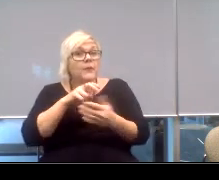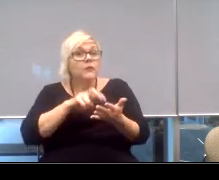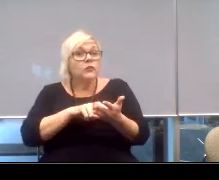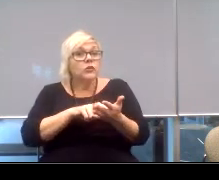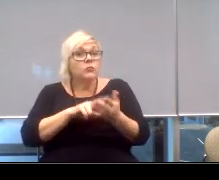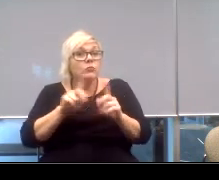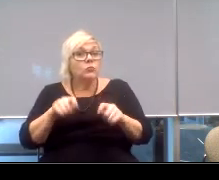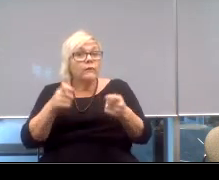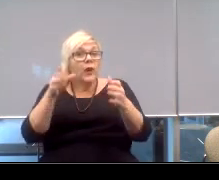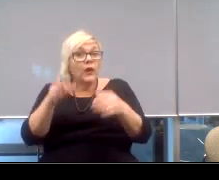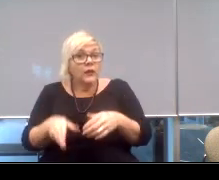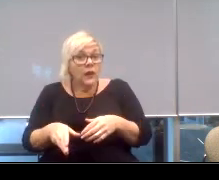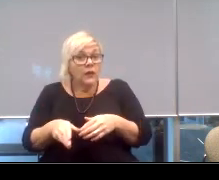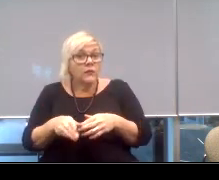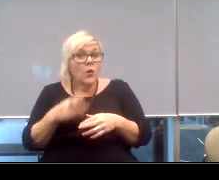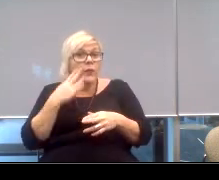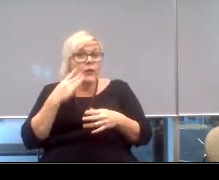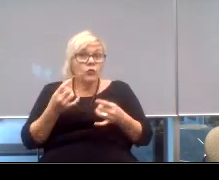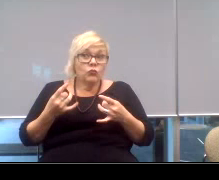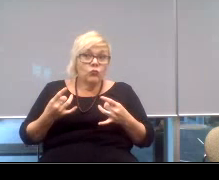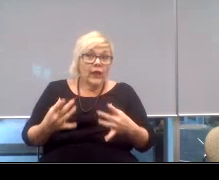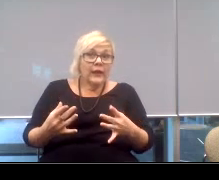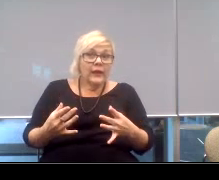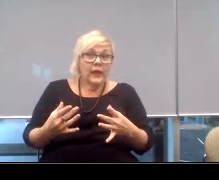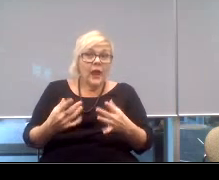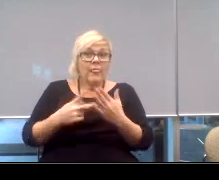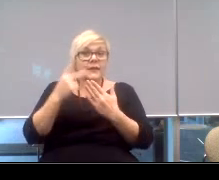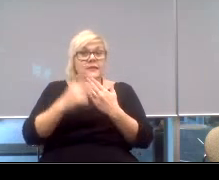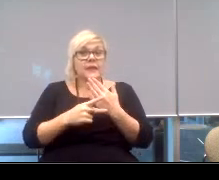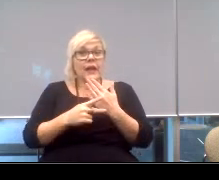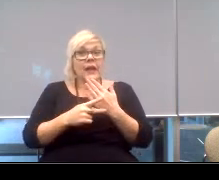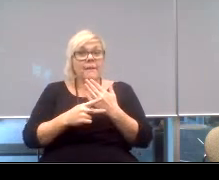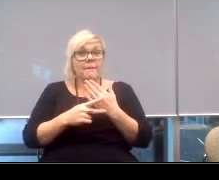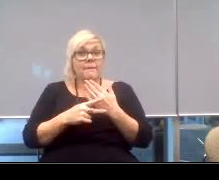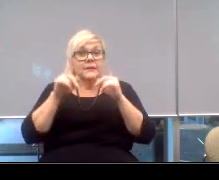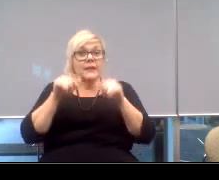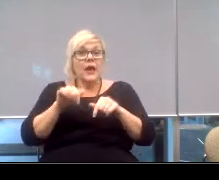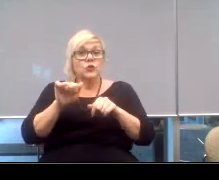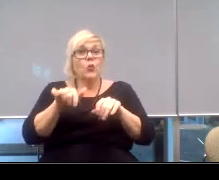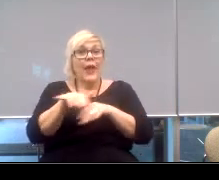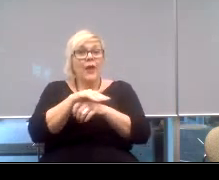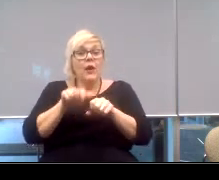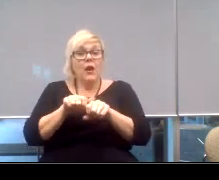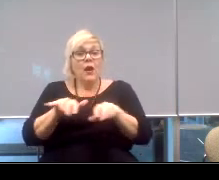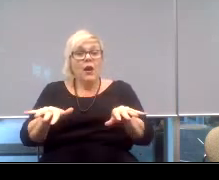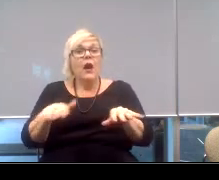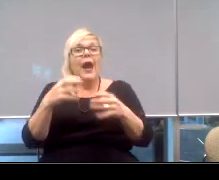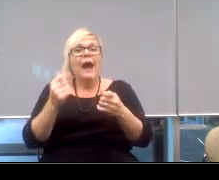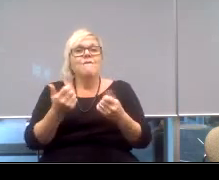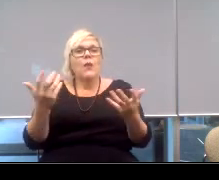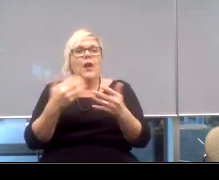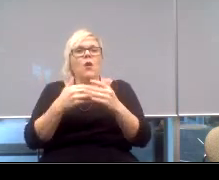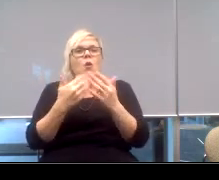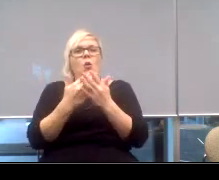are ready to do business and it's rolled out, the scheme is rolled out in your area. And you'll find details of that on the website.